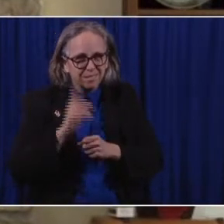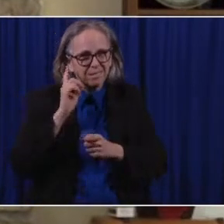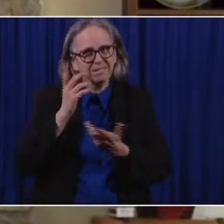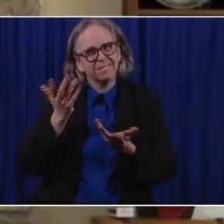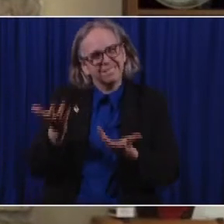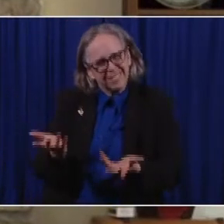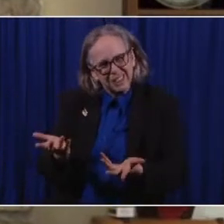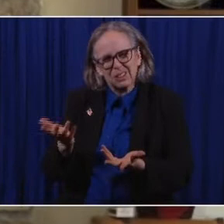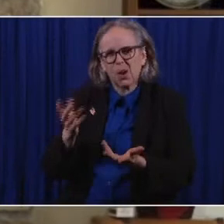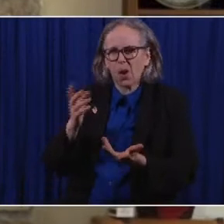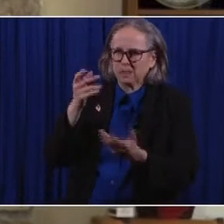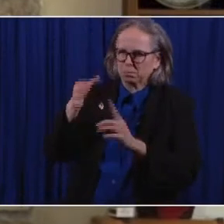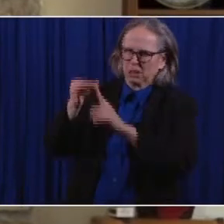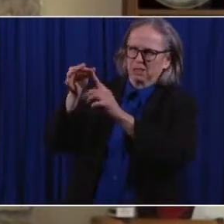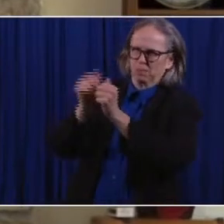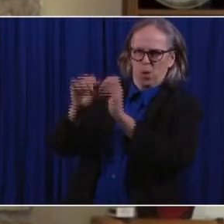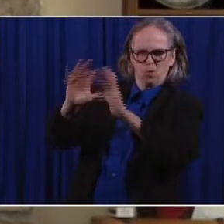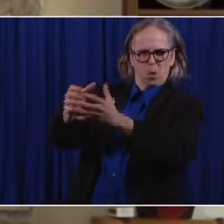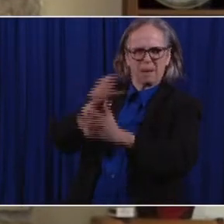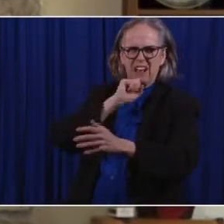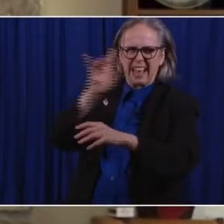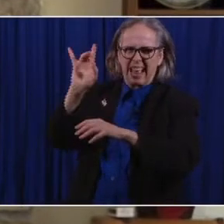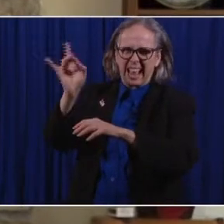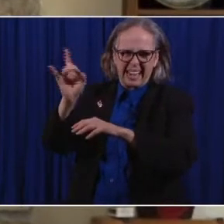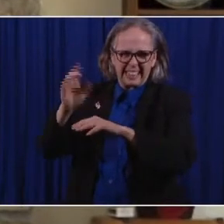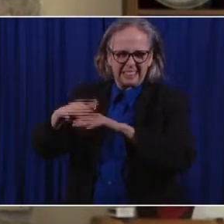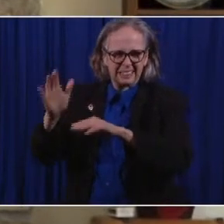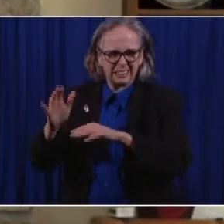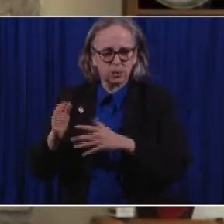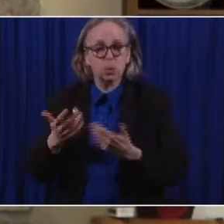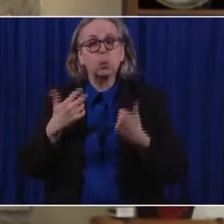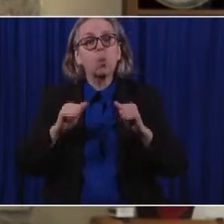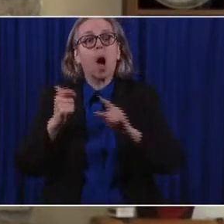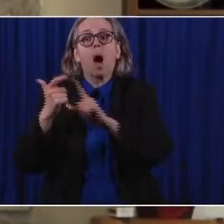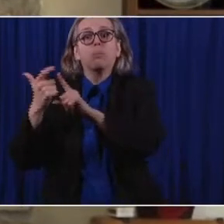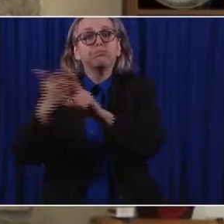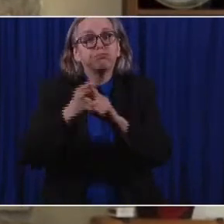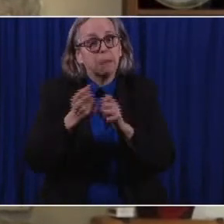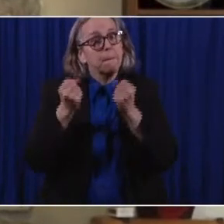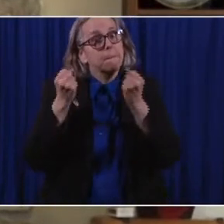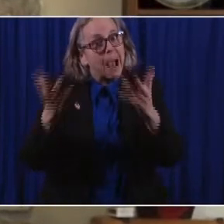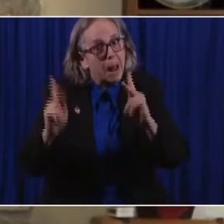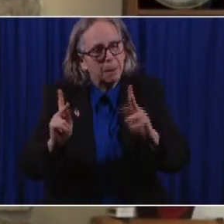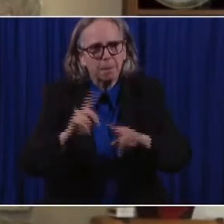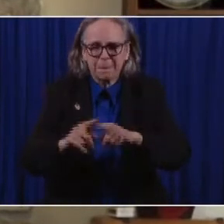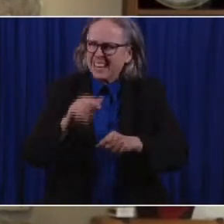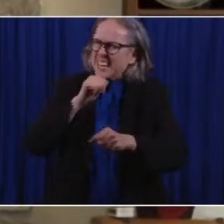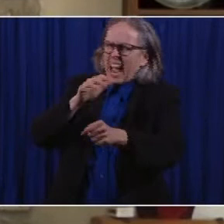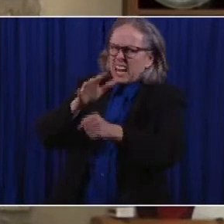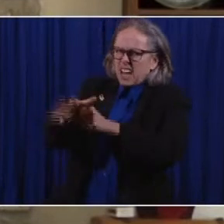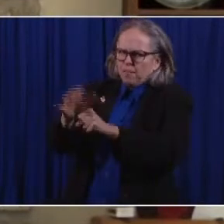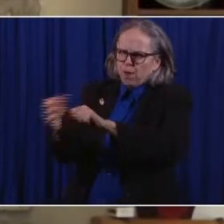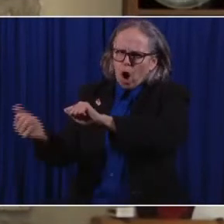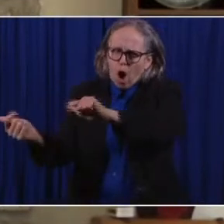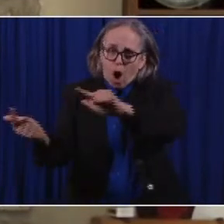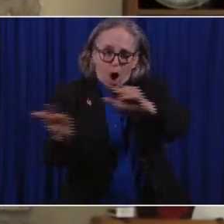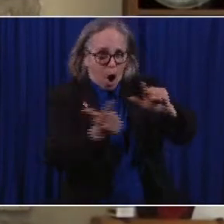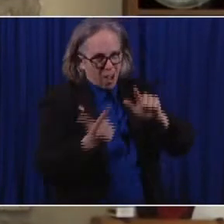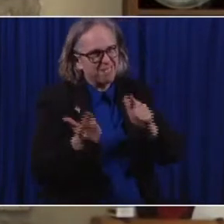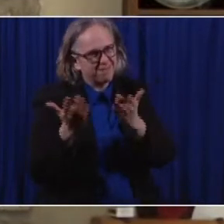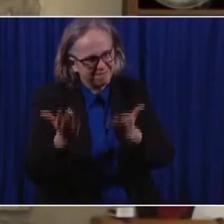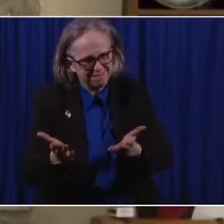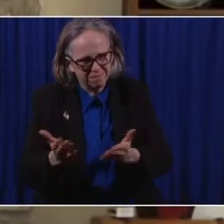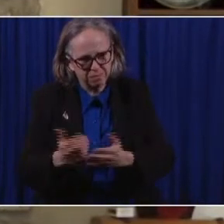can next week. And I know we're very happy to get started on this very, very vulnerable